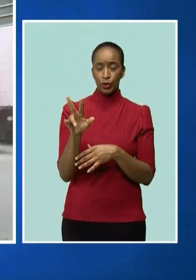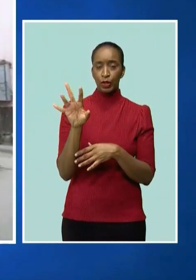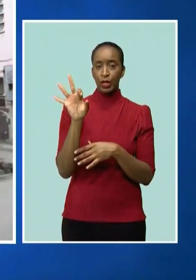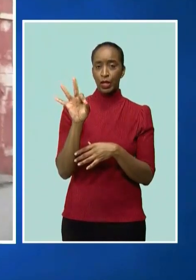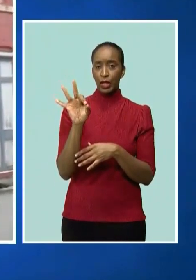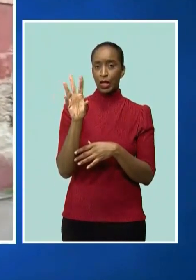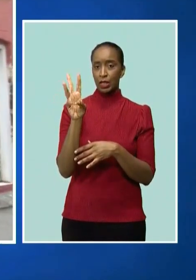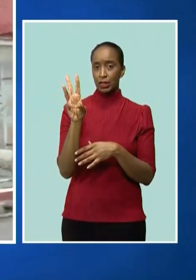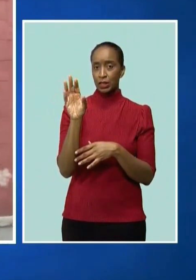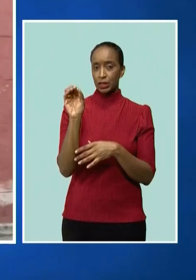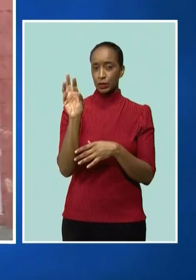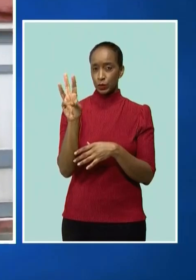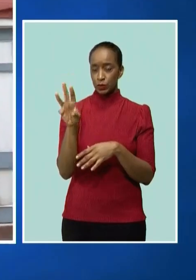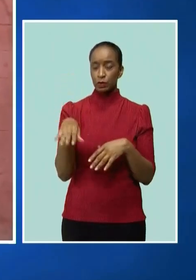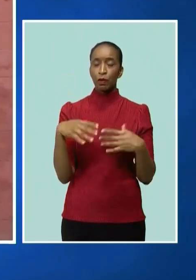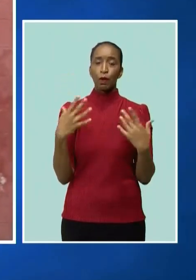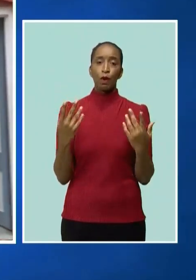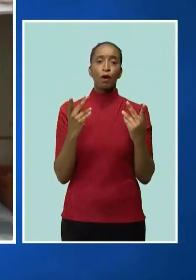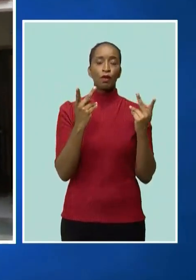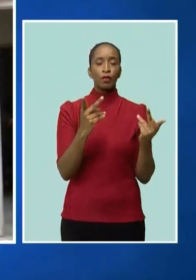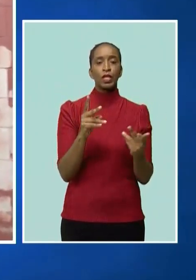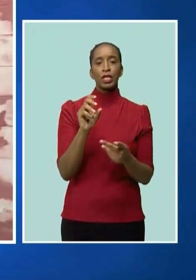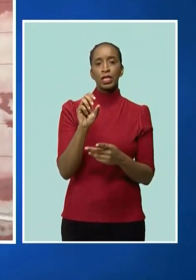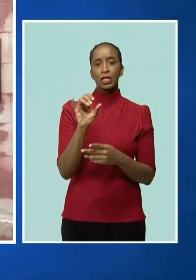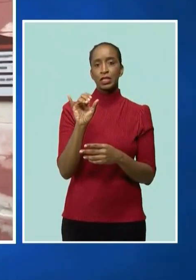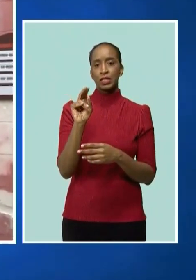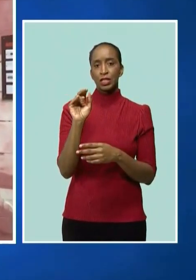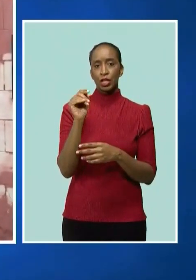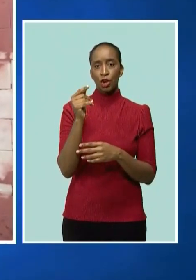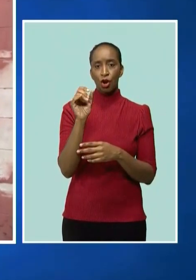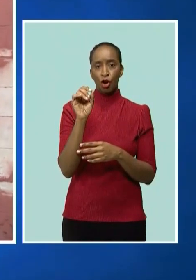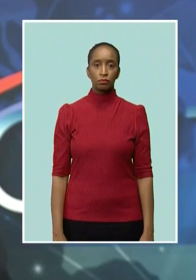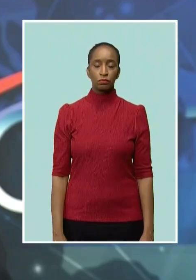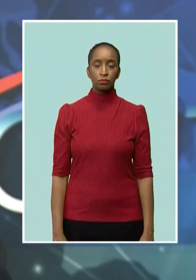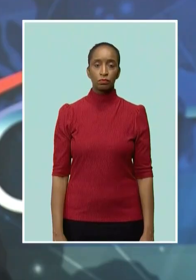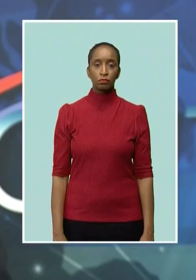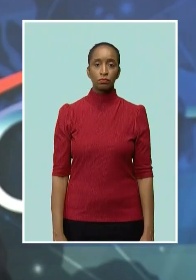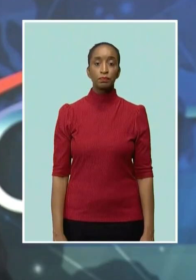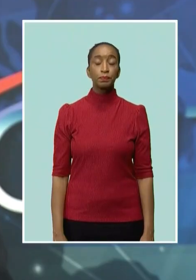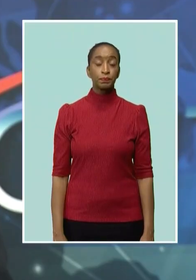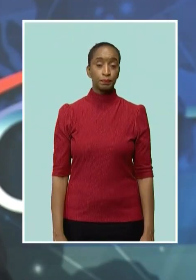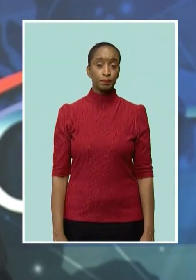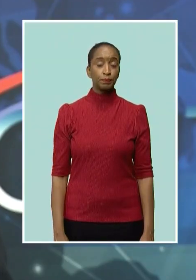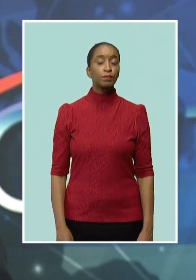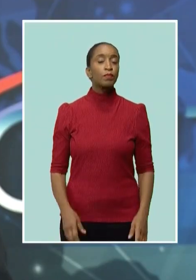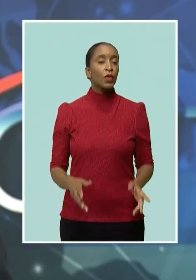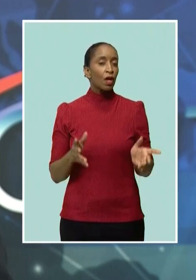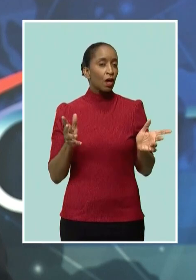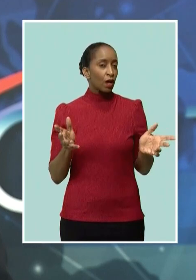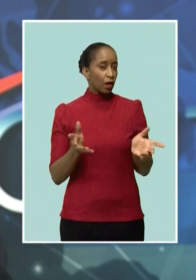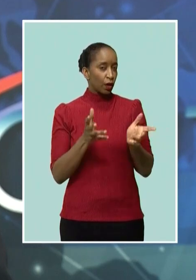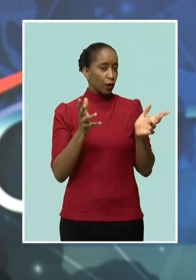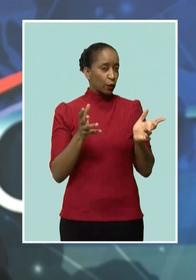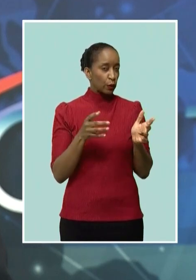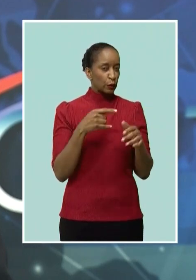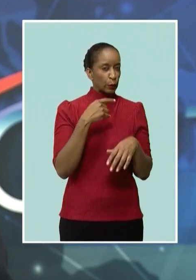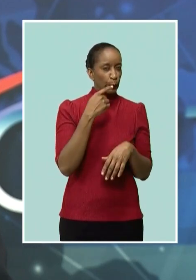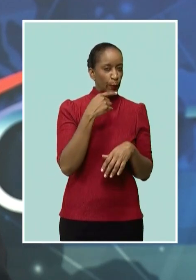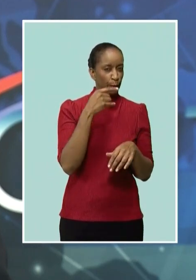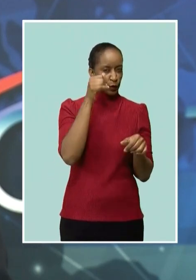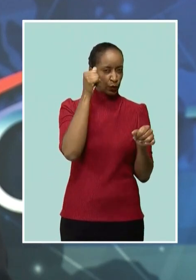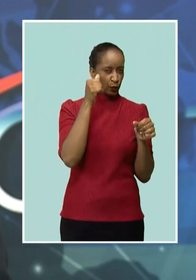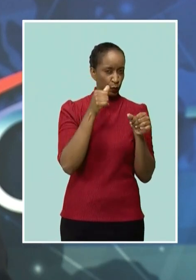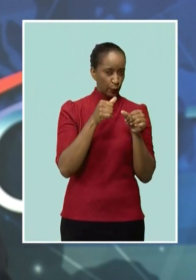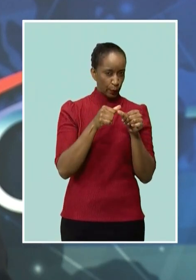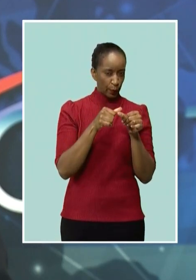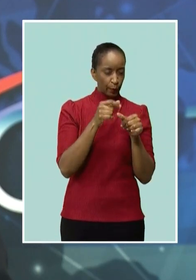823-9606, or just pay them a visit in Synagogue Lane in the city. Members of the public are being reminded that their feedback on the draft